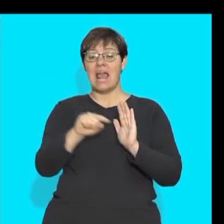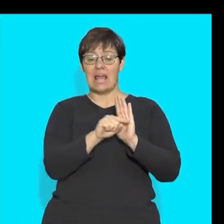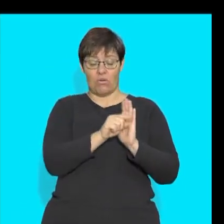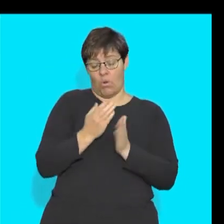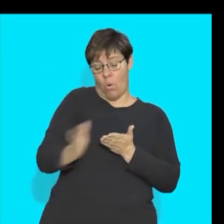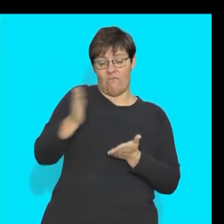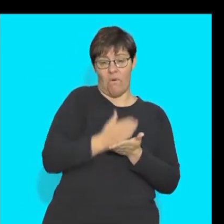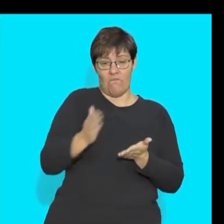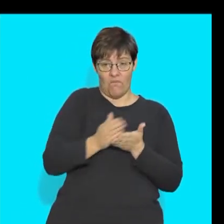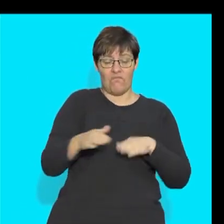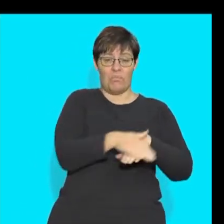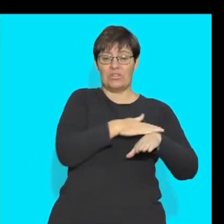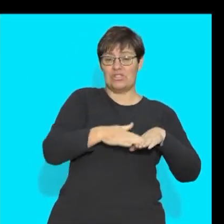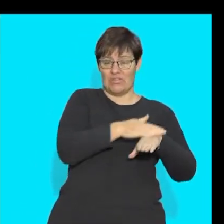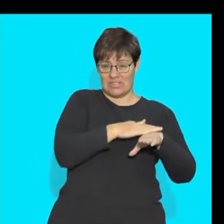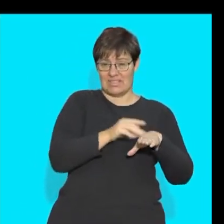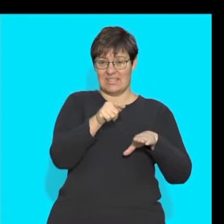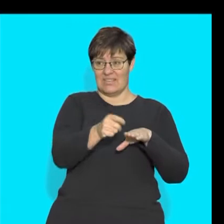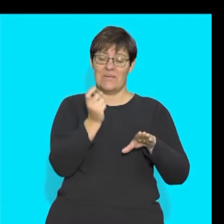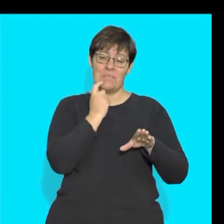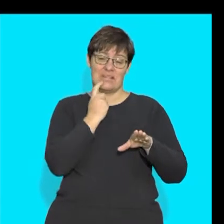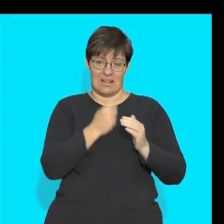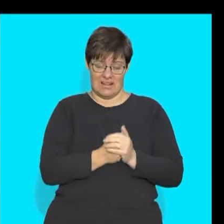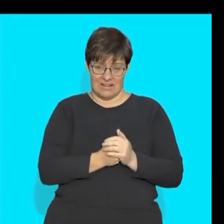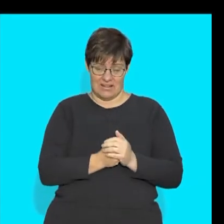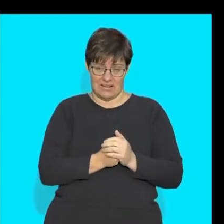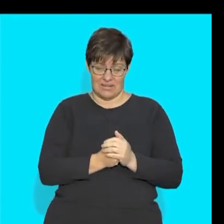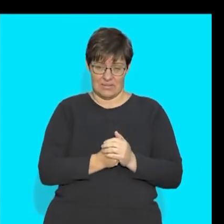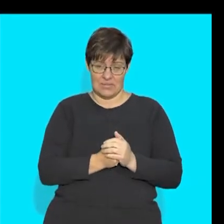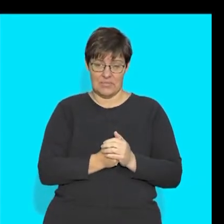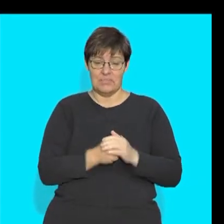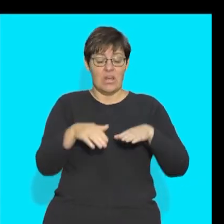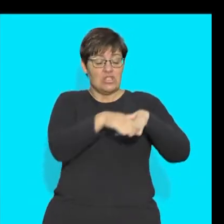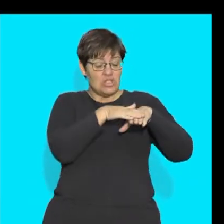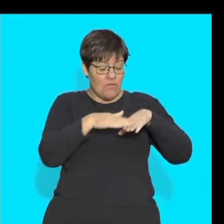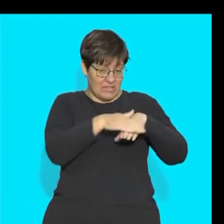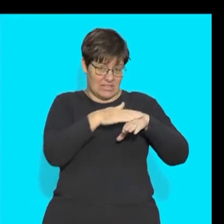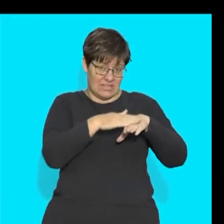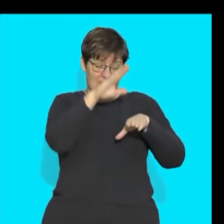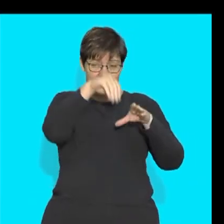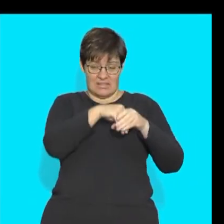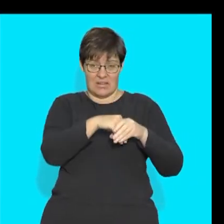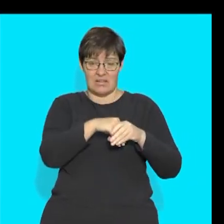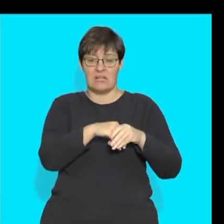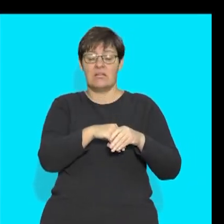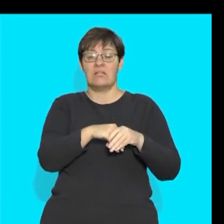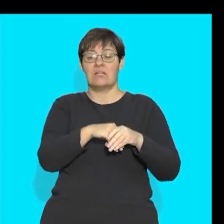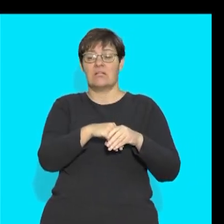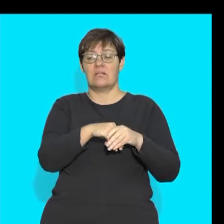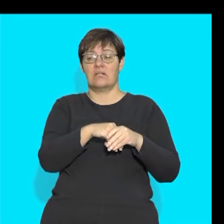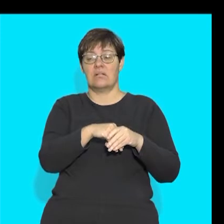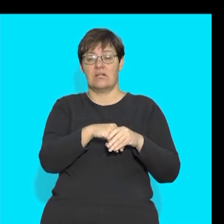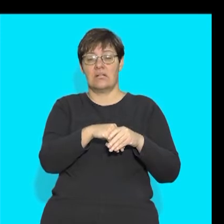be ejected from the surface of a metal. Please don't forget out the word surface here, because the photons only